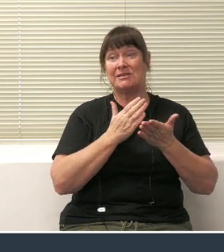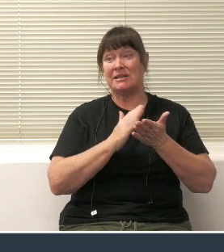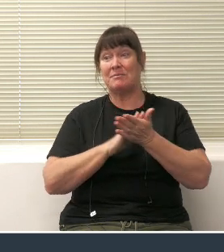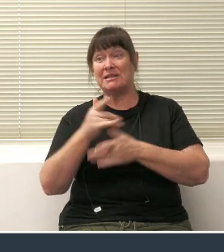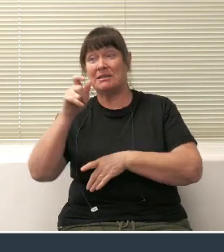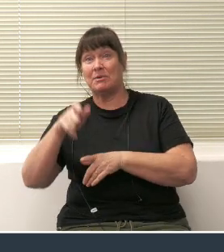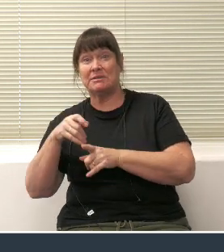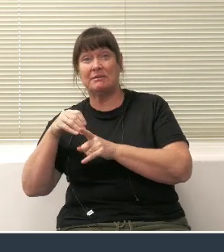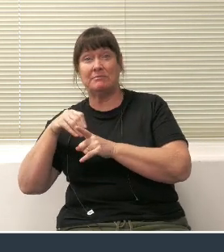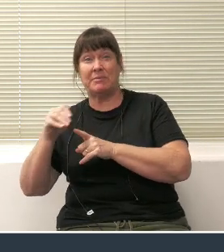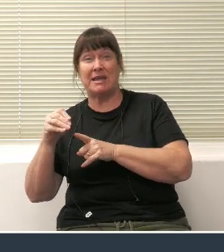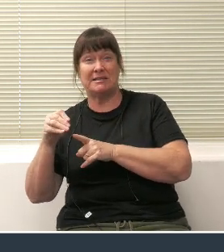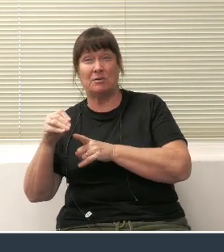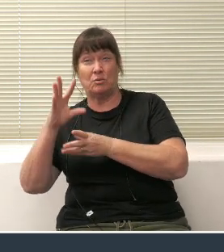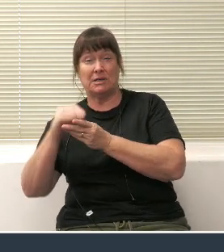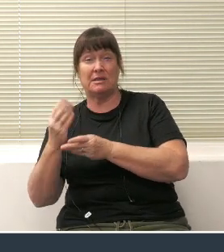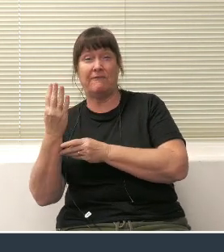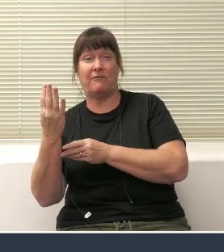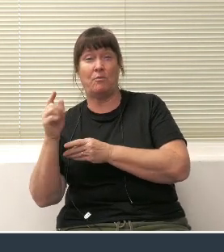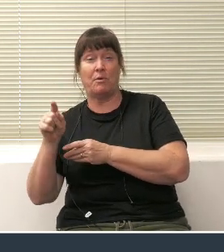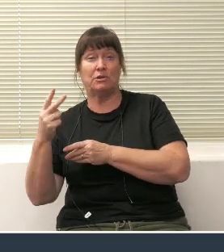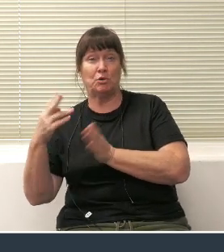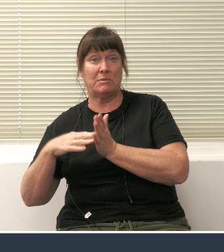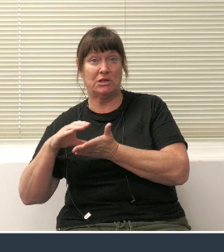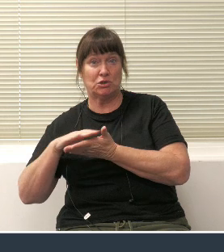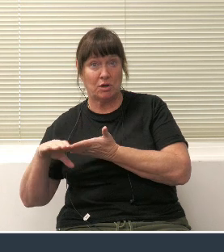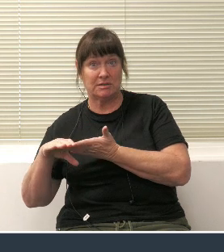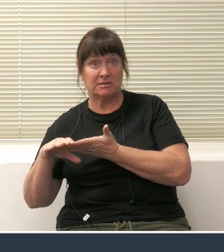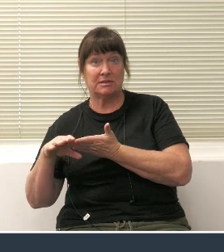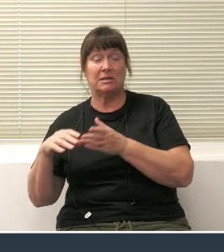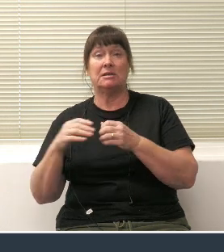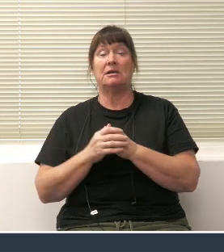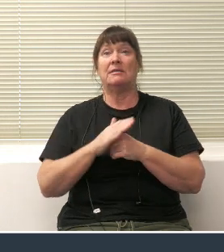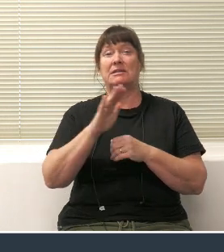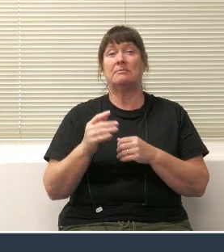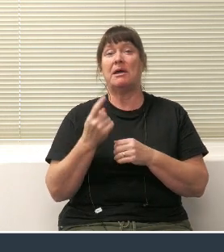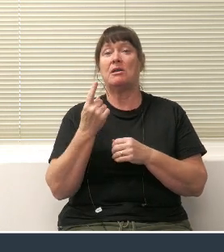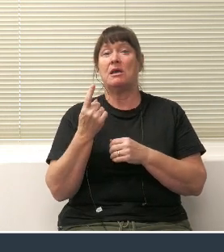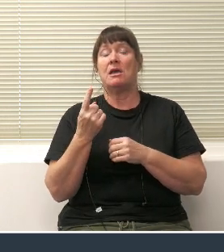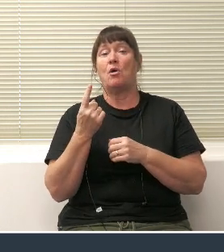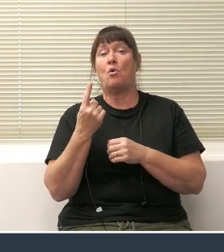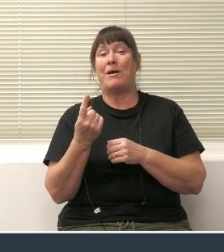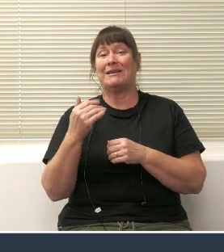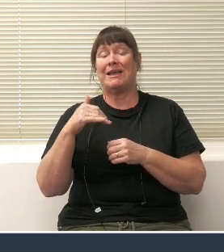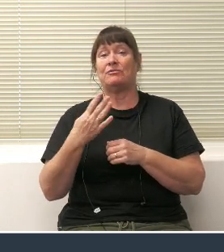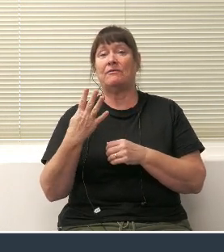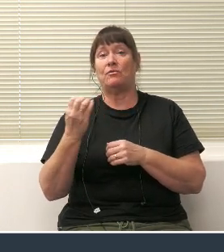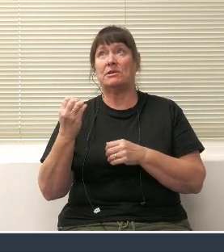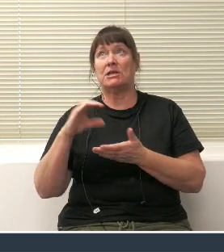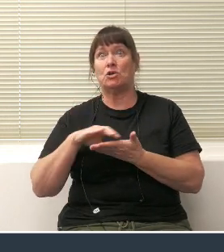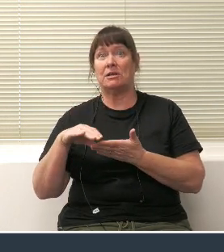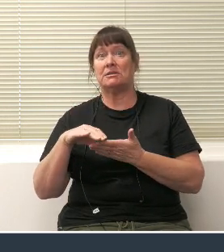the ratepayer $4.2 million. So this works out to about $140 extra per